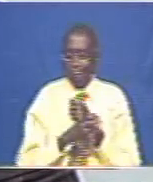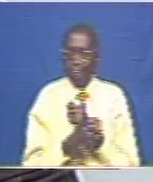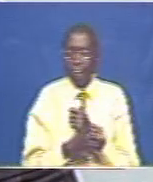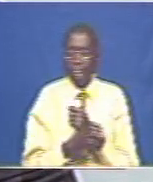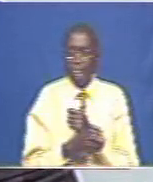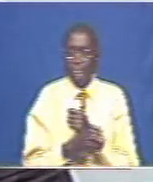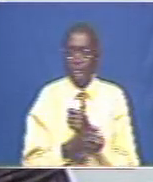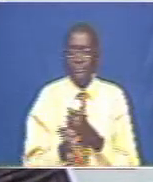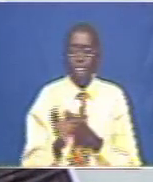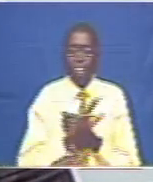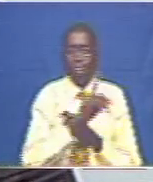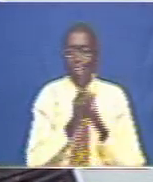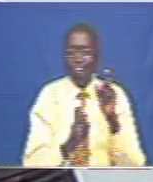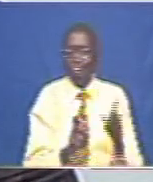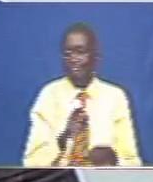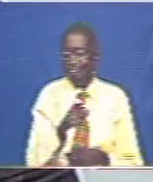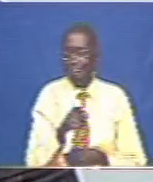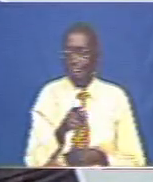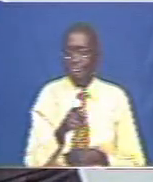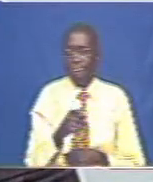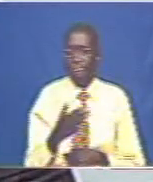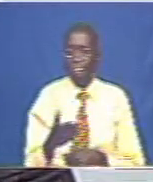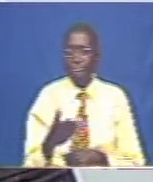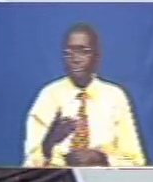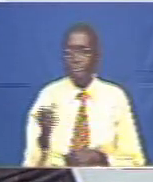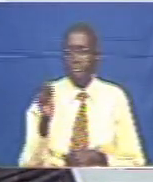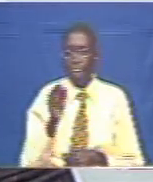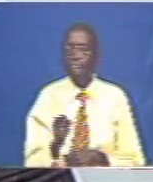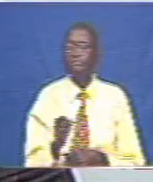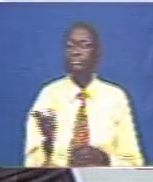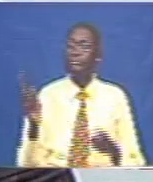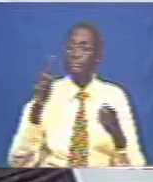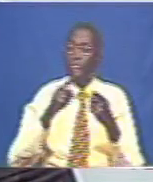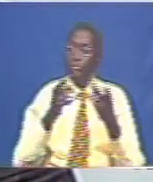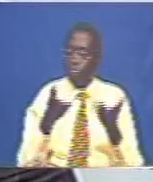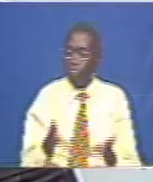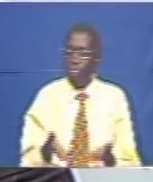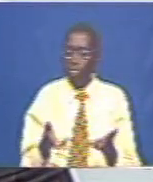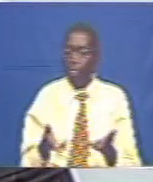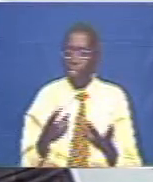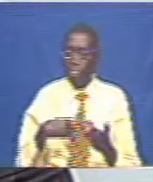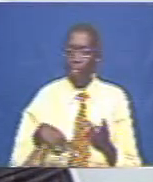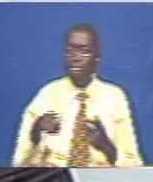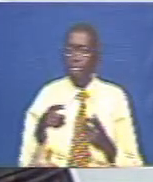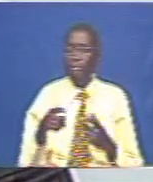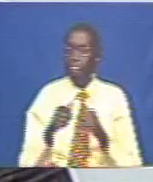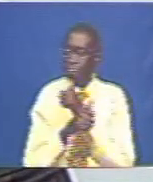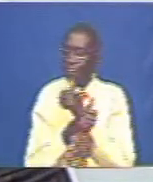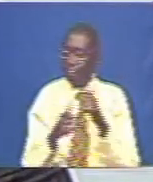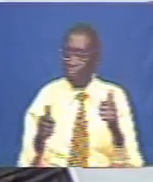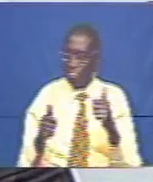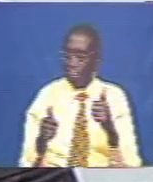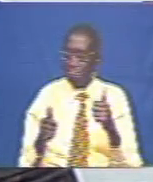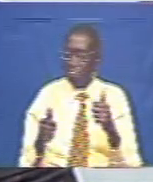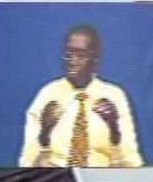just back to your question, I think so far we can say we are so much rated well, mm-hmm. as a